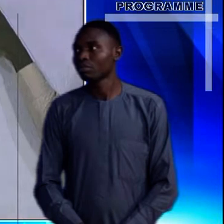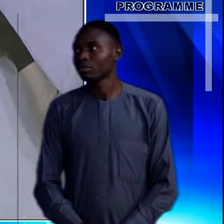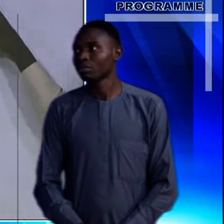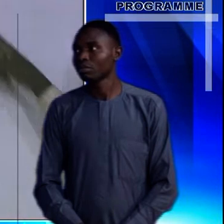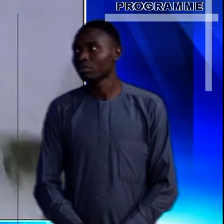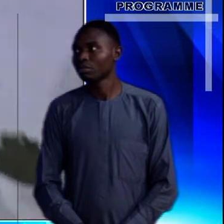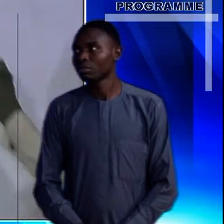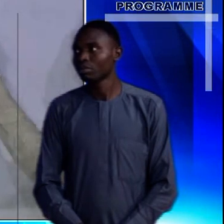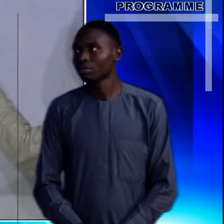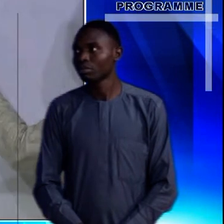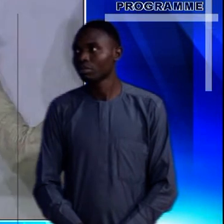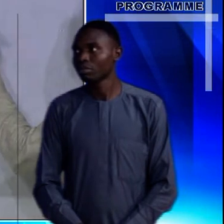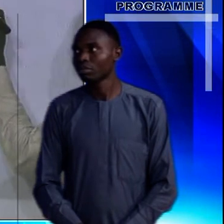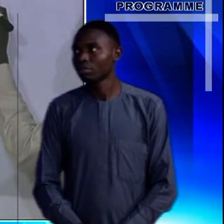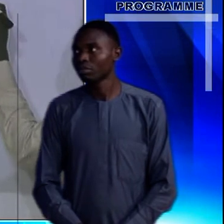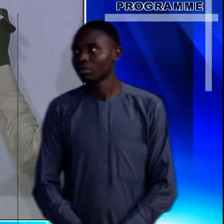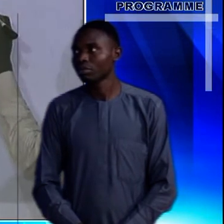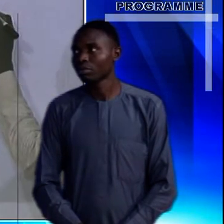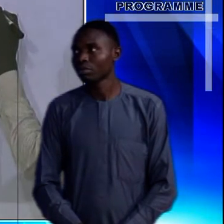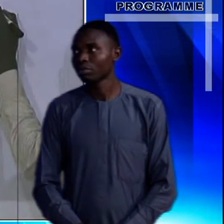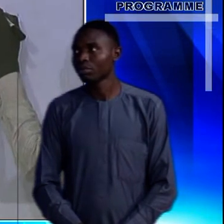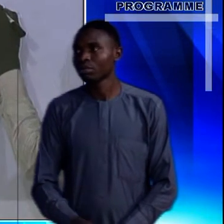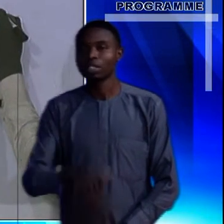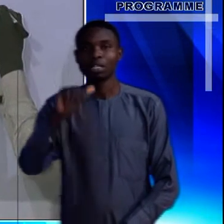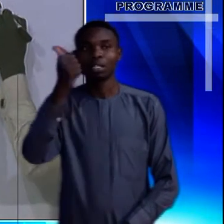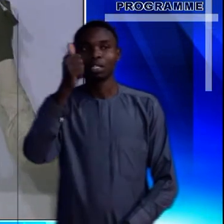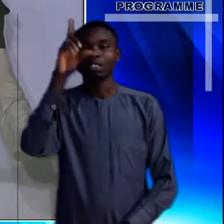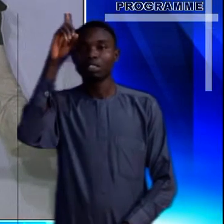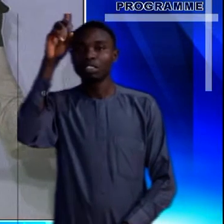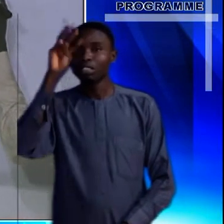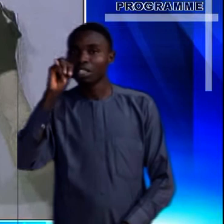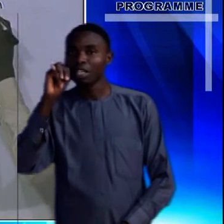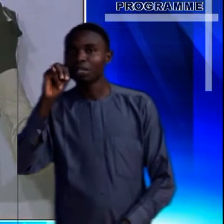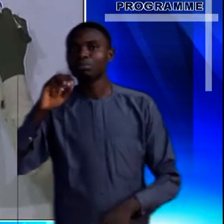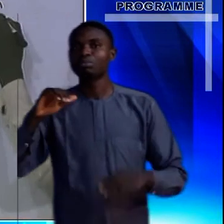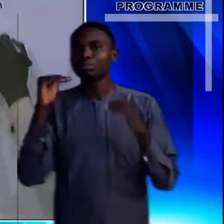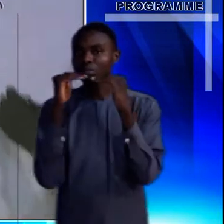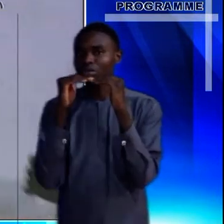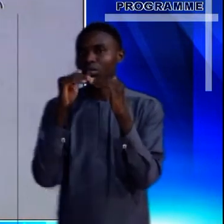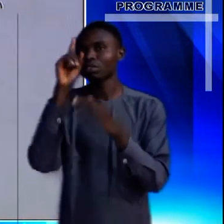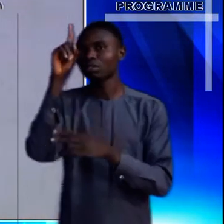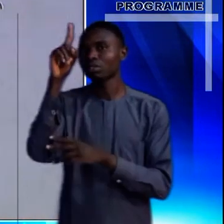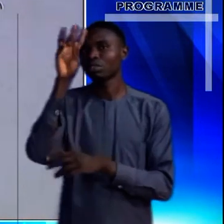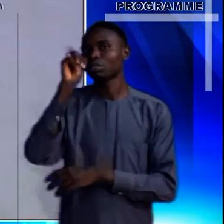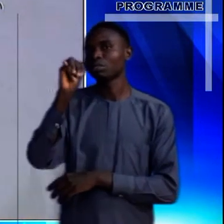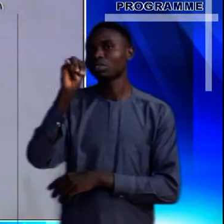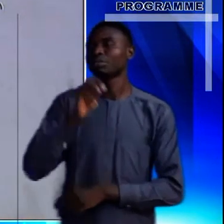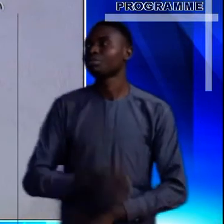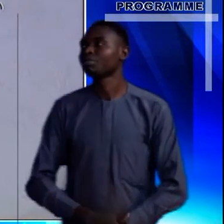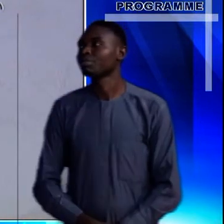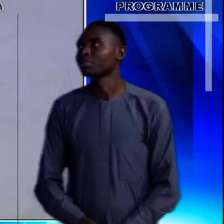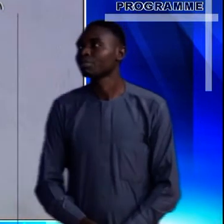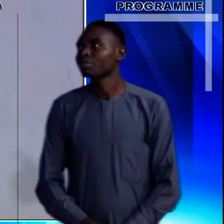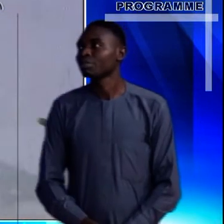decimeter will give us 1 meter. Will give us